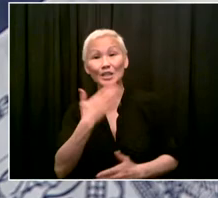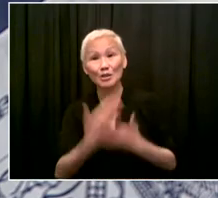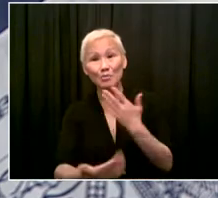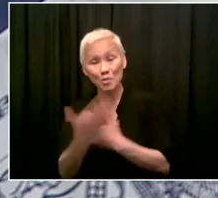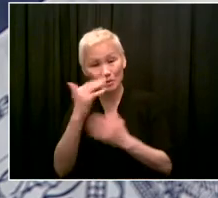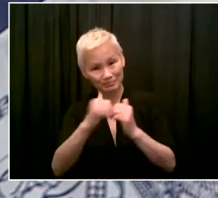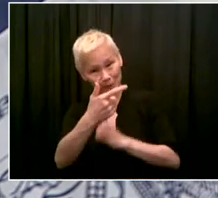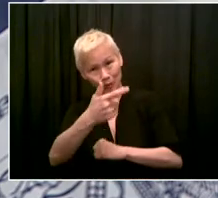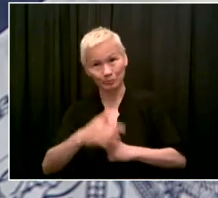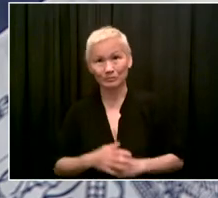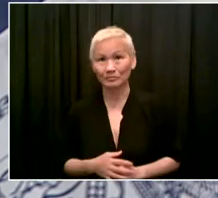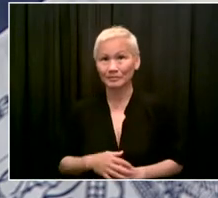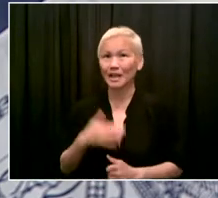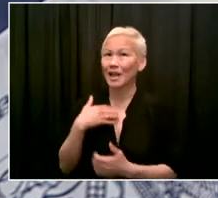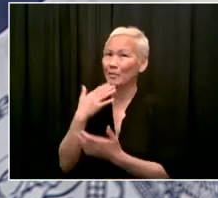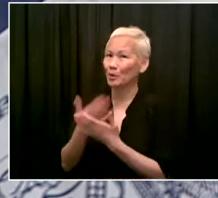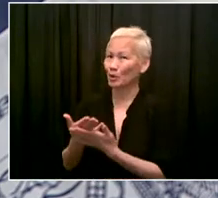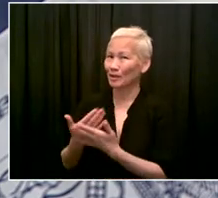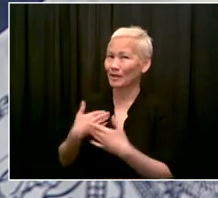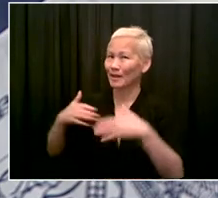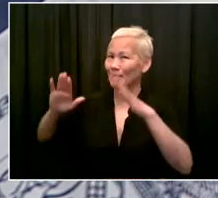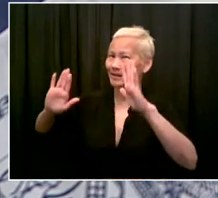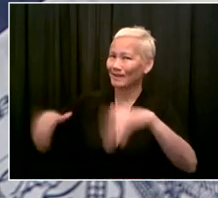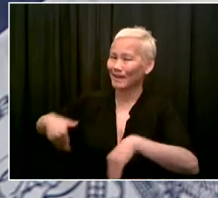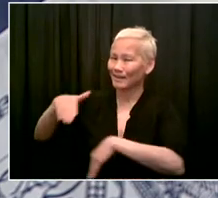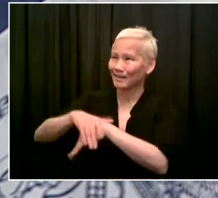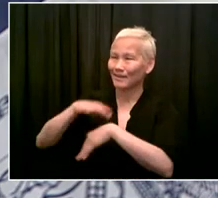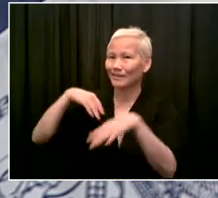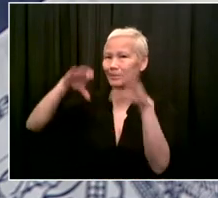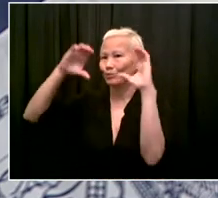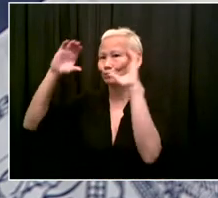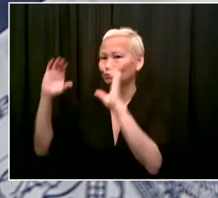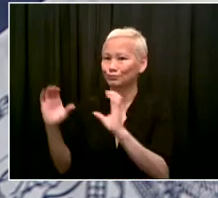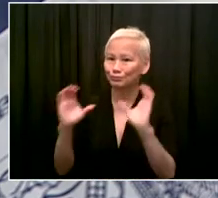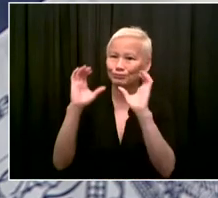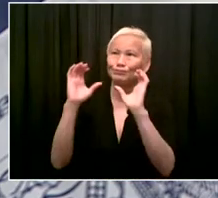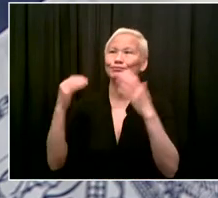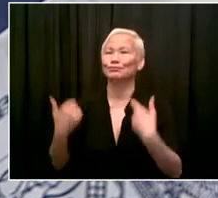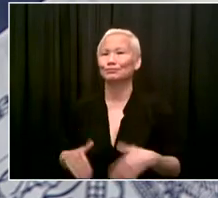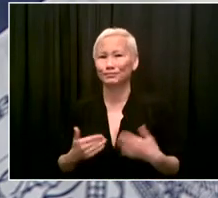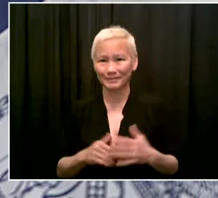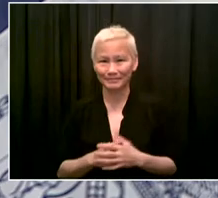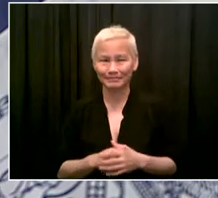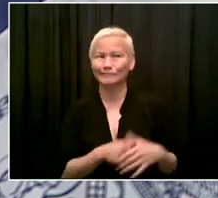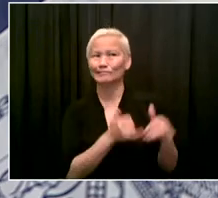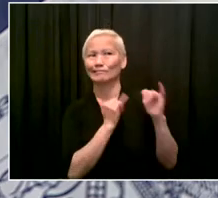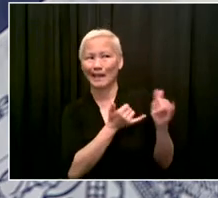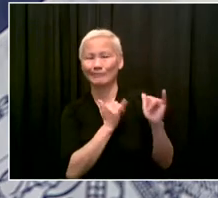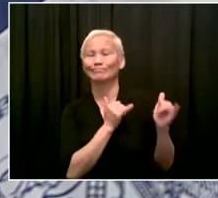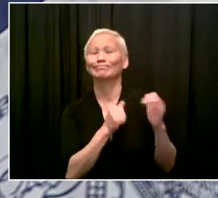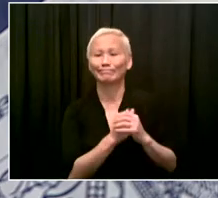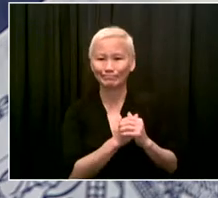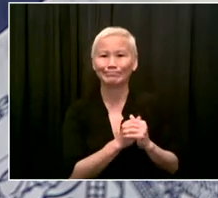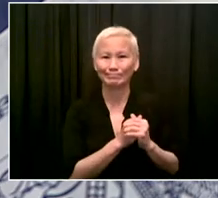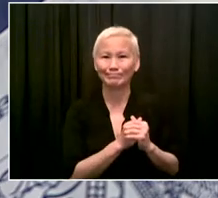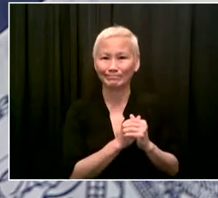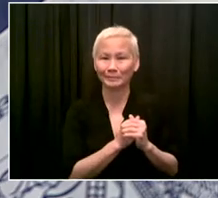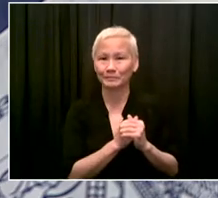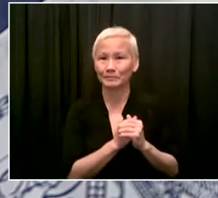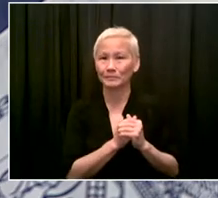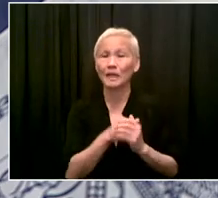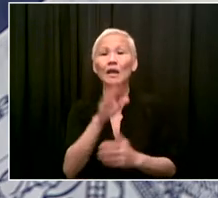Very late night for me as well. I wanted to ask you about matching funds in the city's public financing